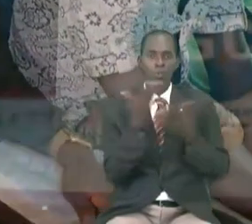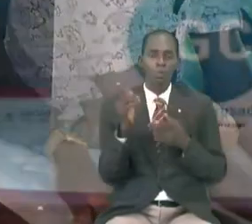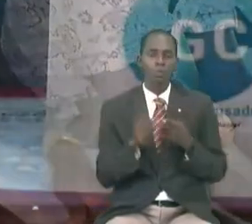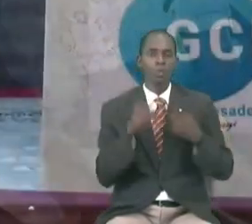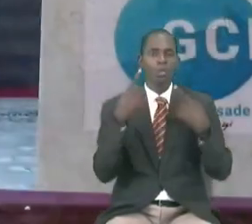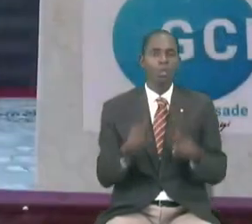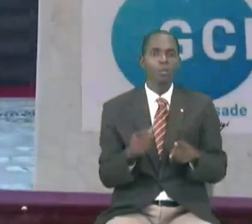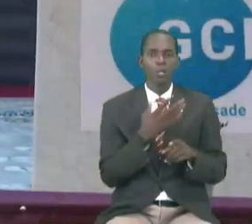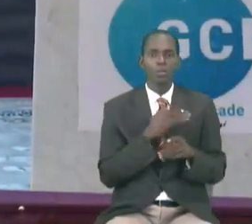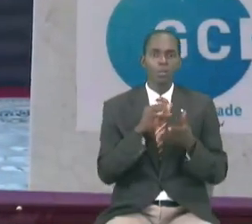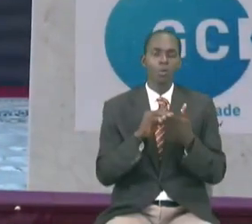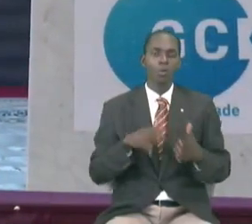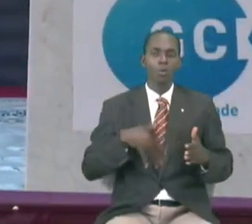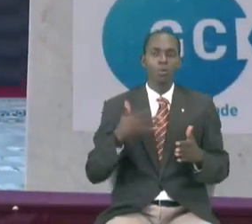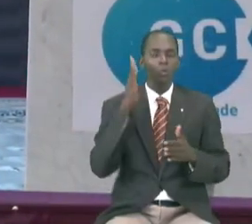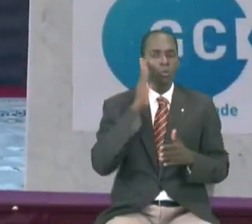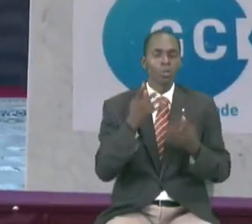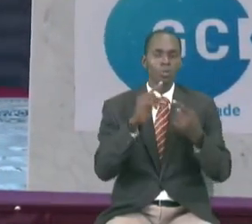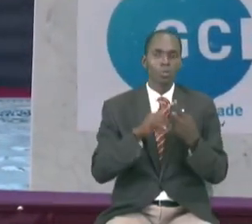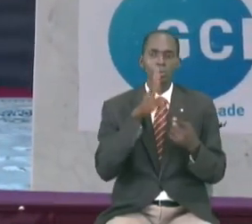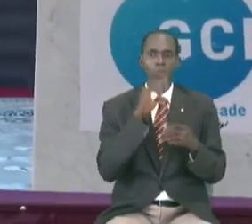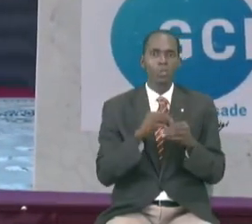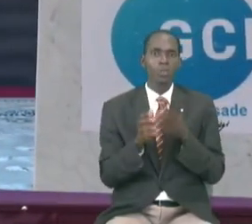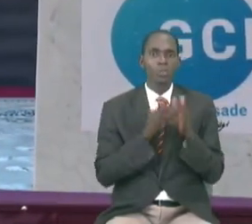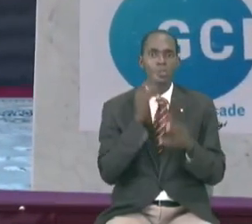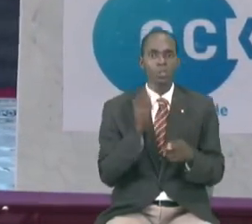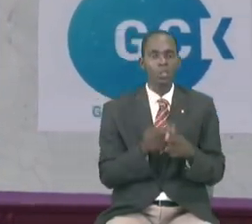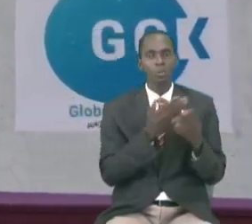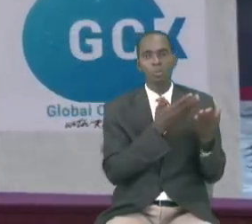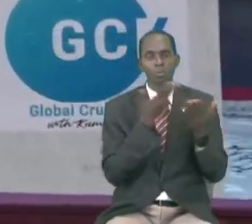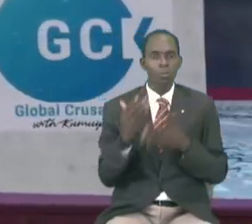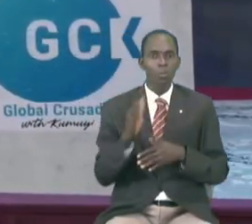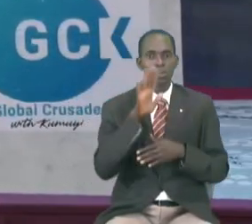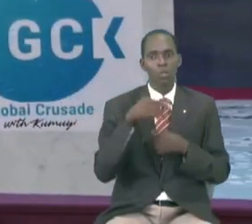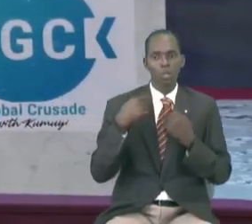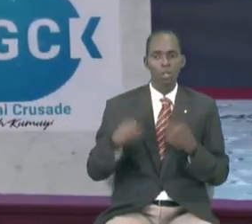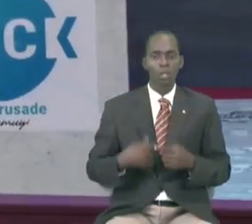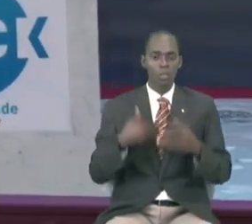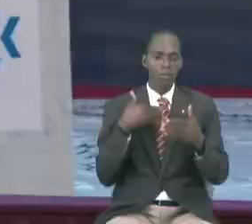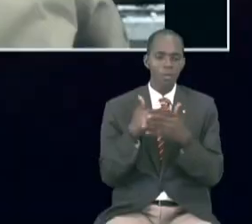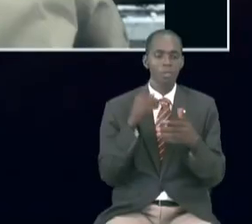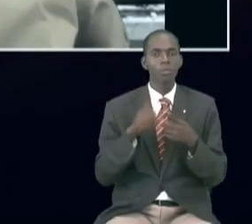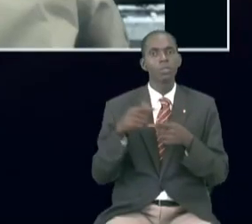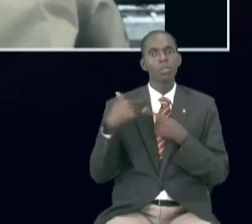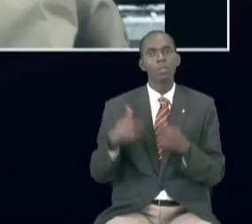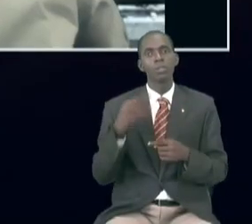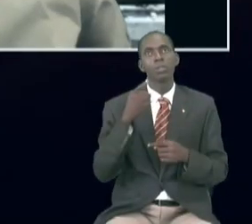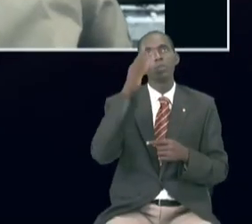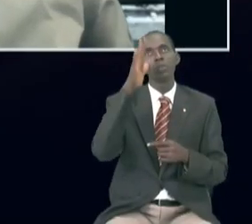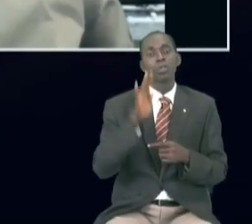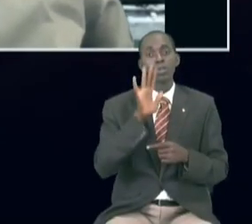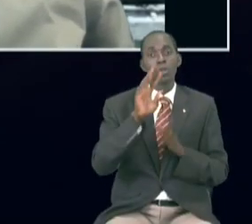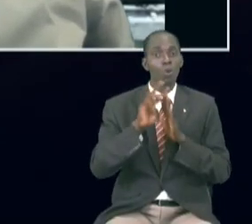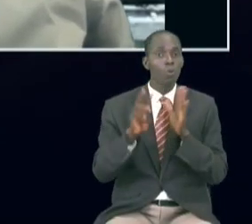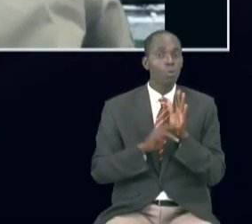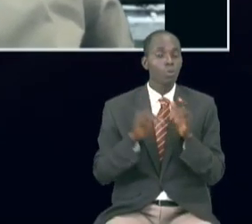your will to the will of God, your way to the way of God, and your desires to the desire of God,